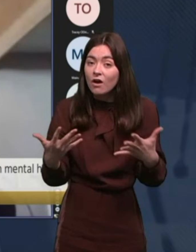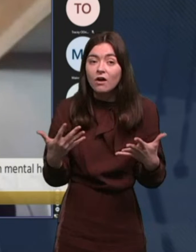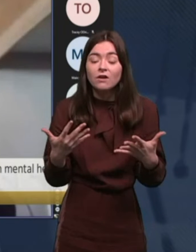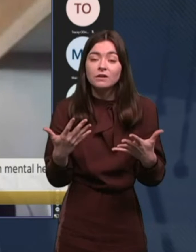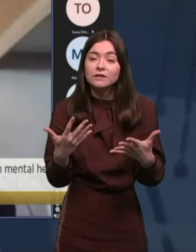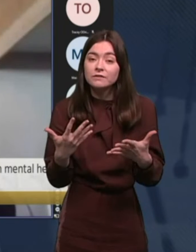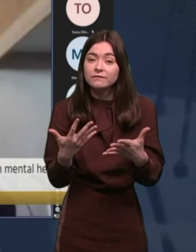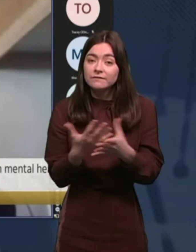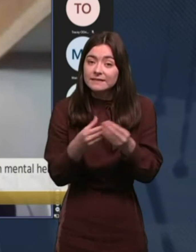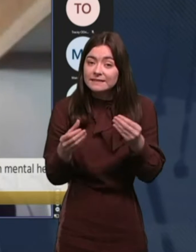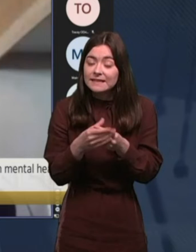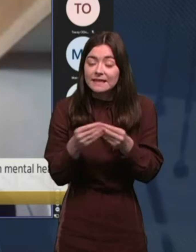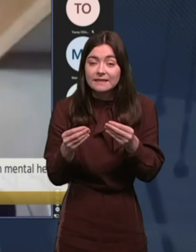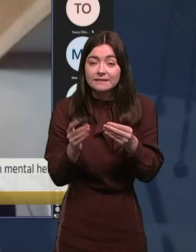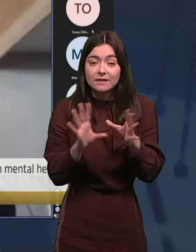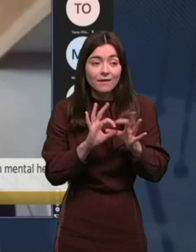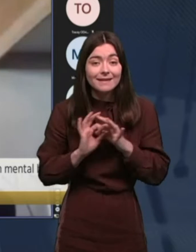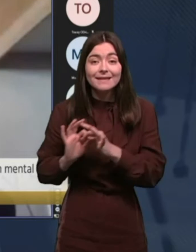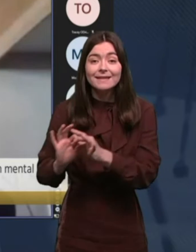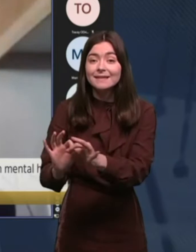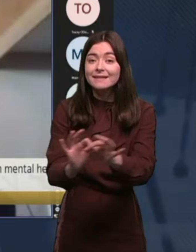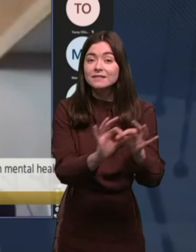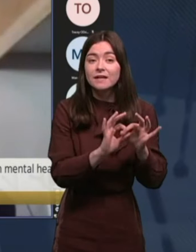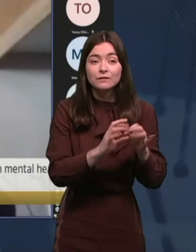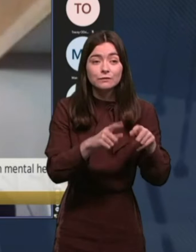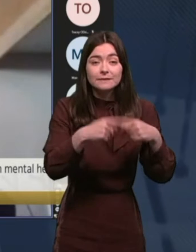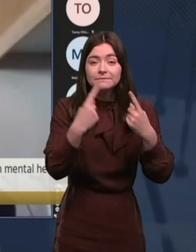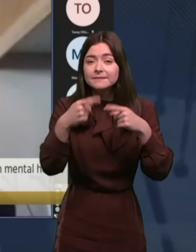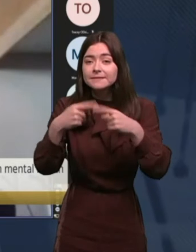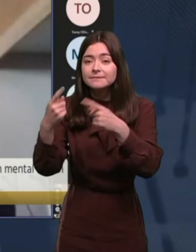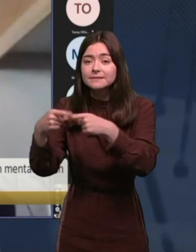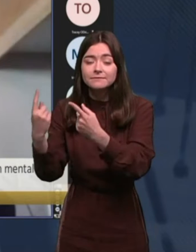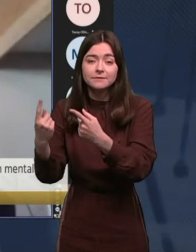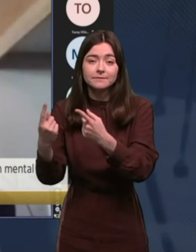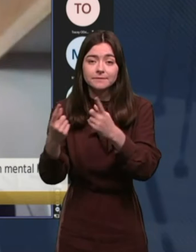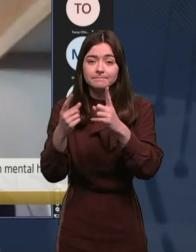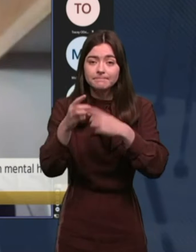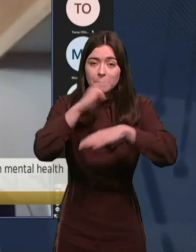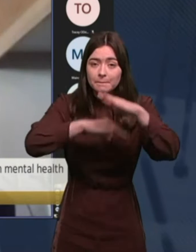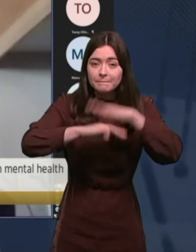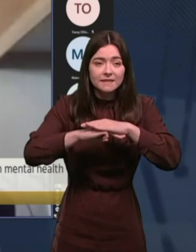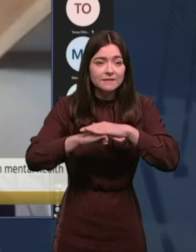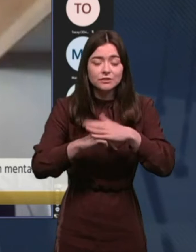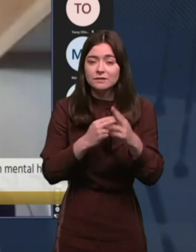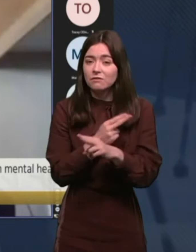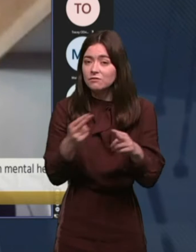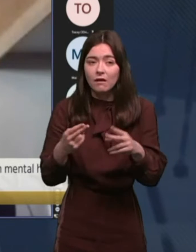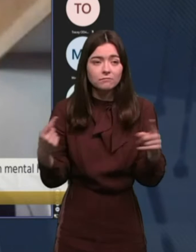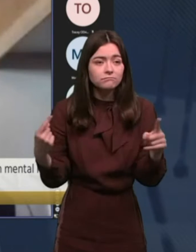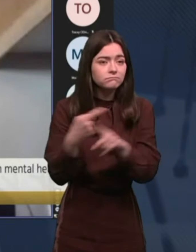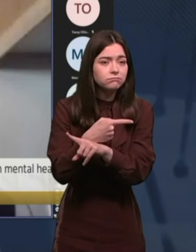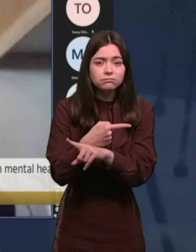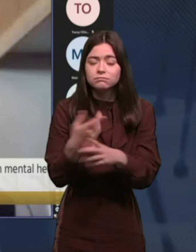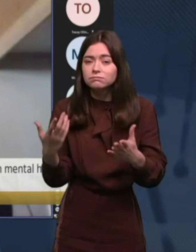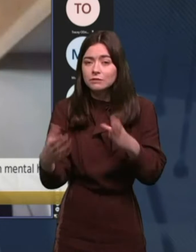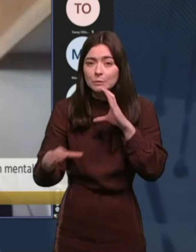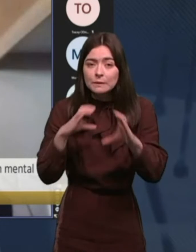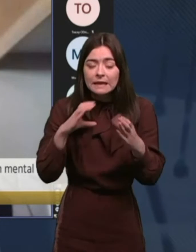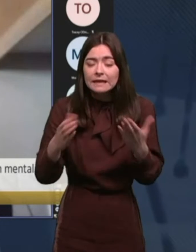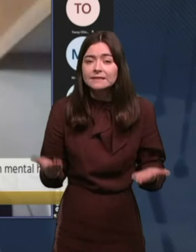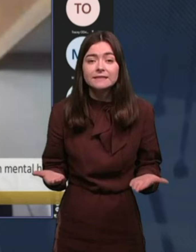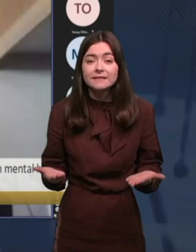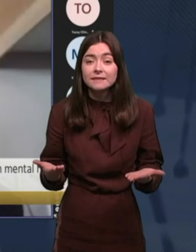are linked up through different ministers and one not talking to each other. When we campaign